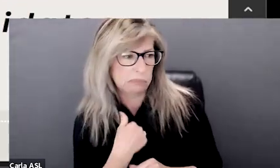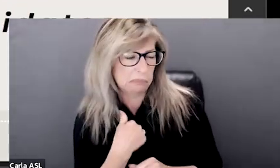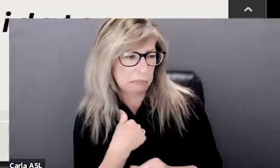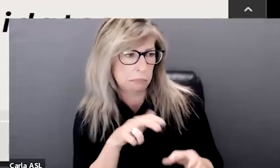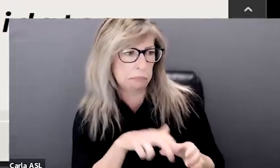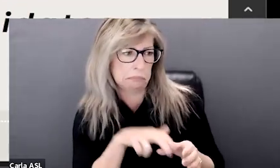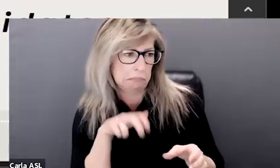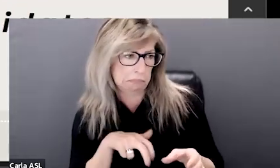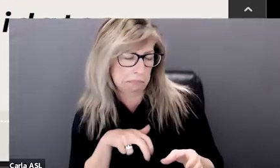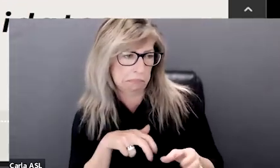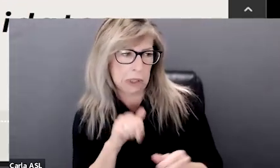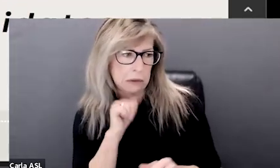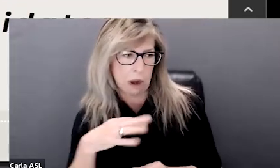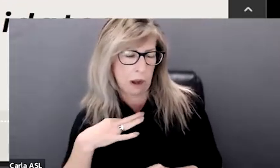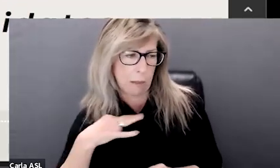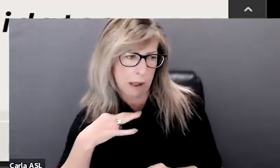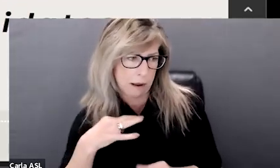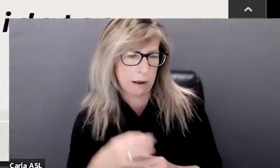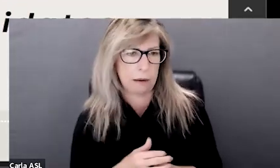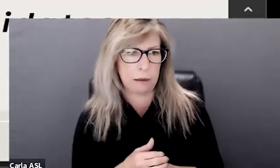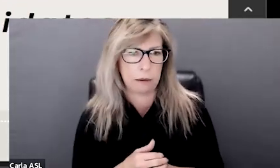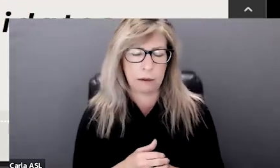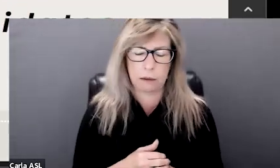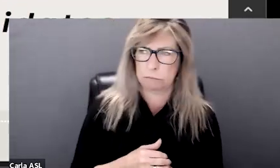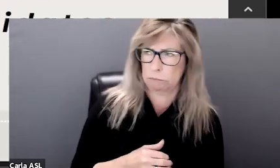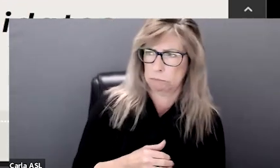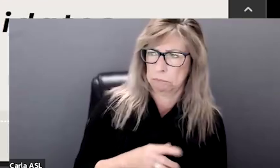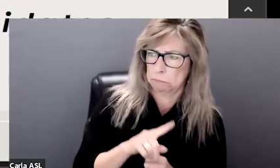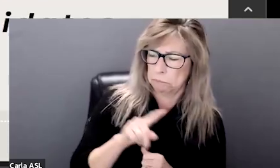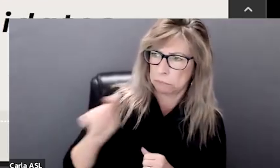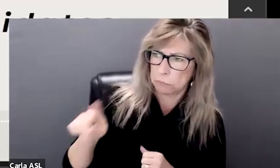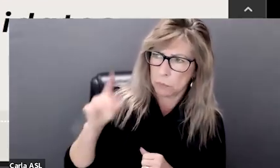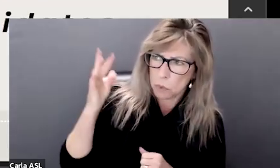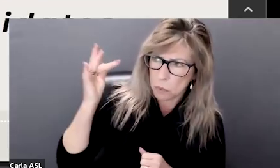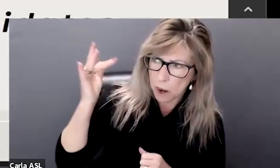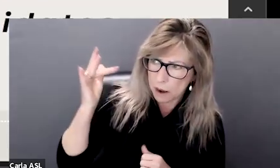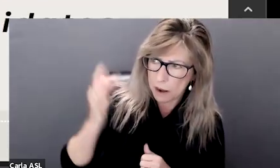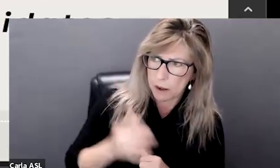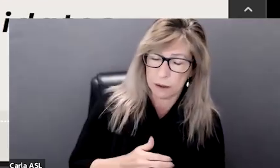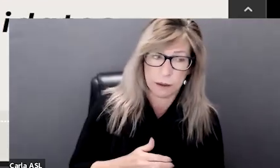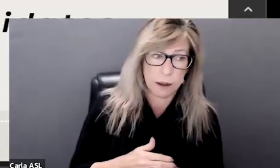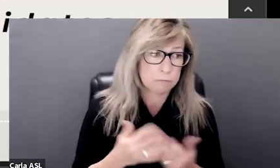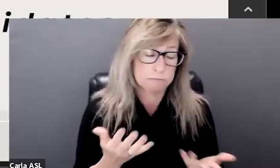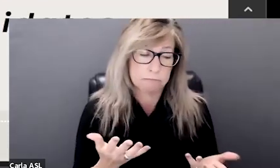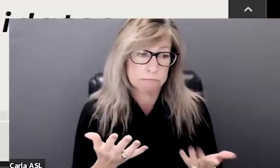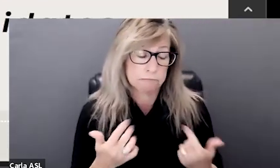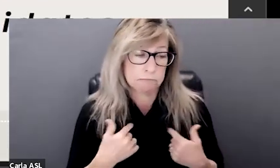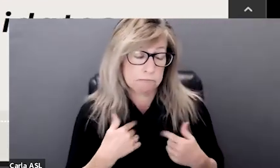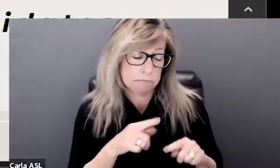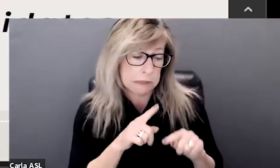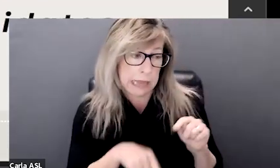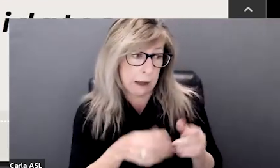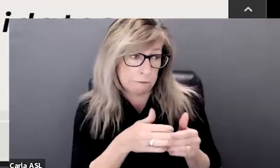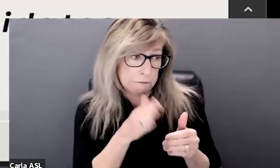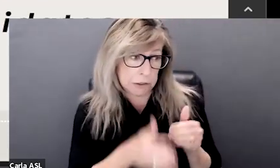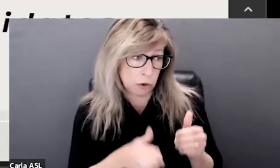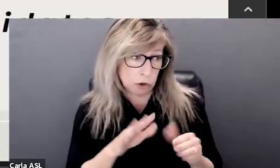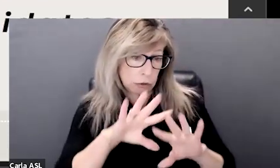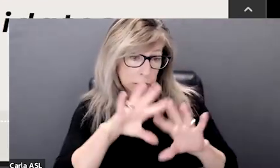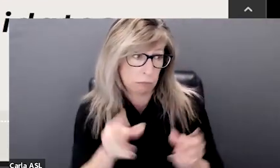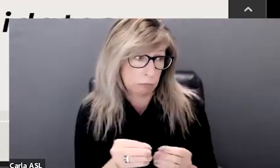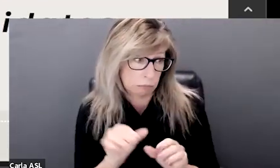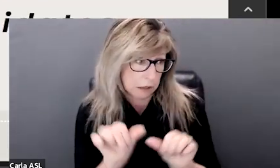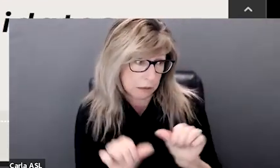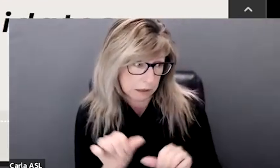abandoning the competition. When you ask why, they respond that they were unable to complete the assessment.